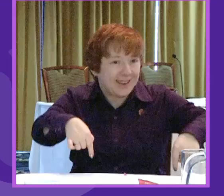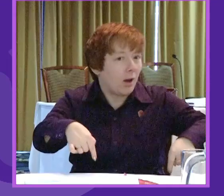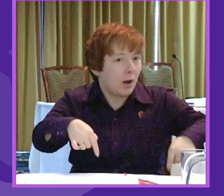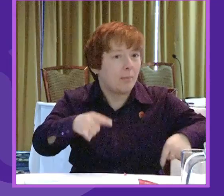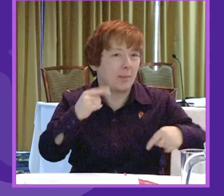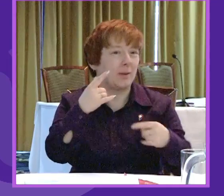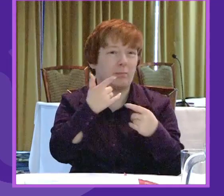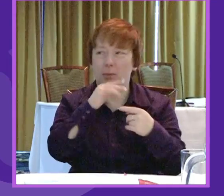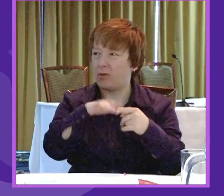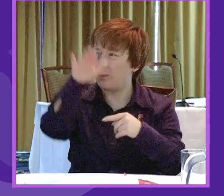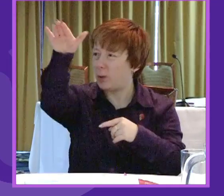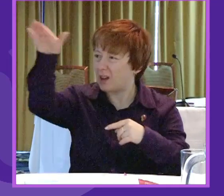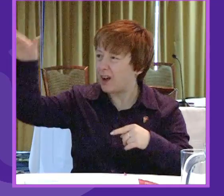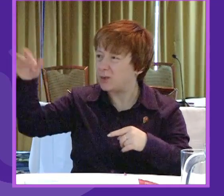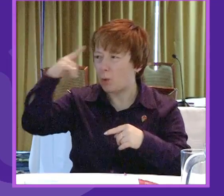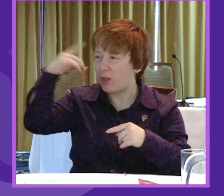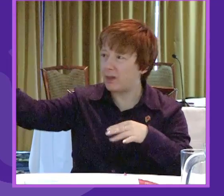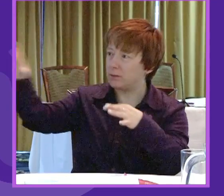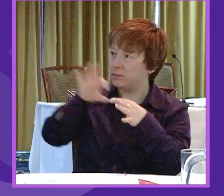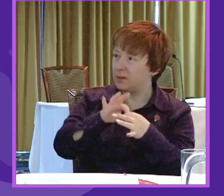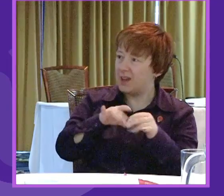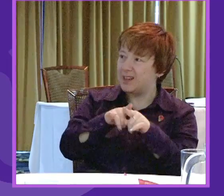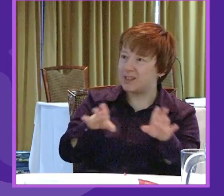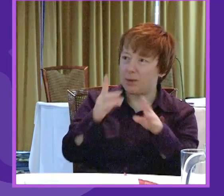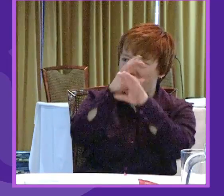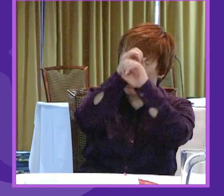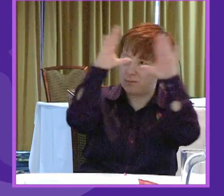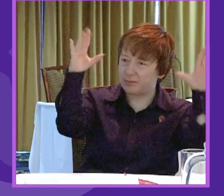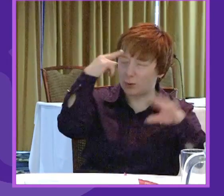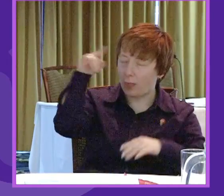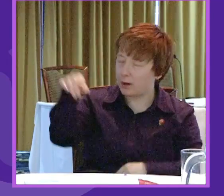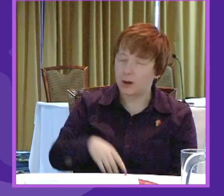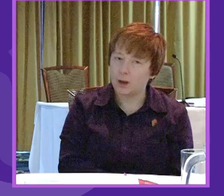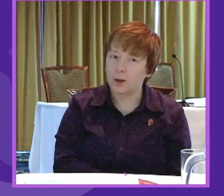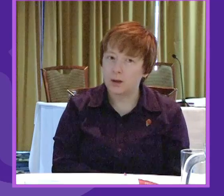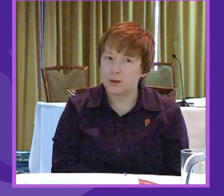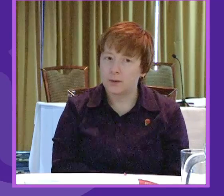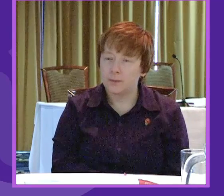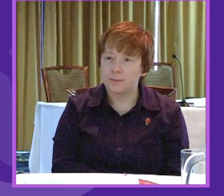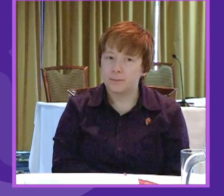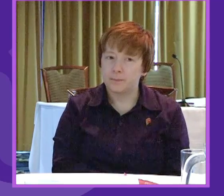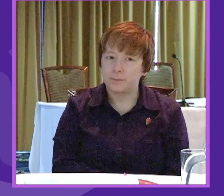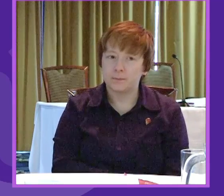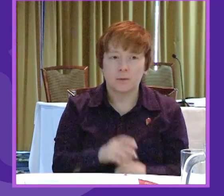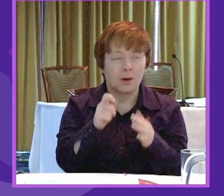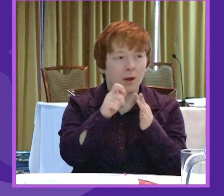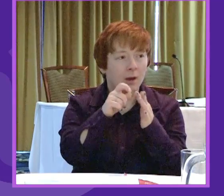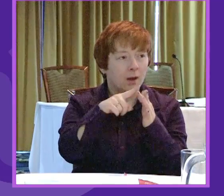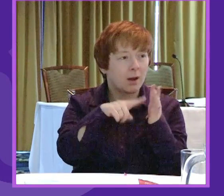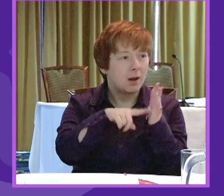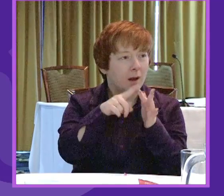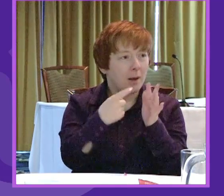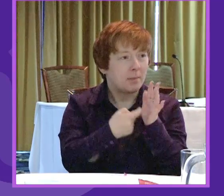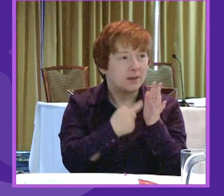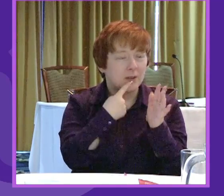not necessarily saying in this room, but I think outside of this room. And Peter Kindermid talks, I think I love the way he talks